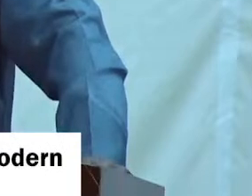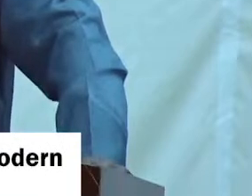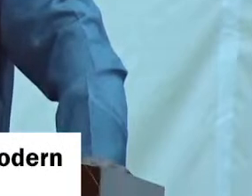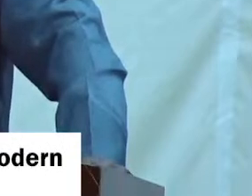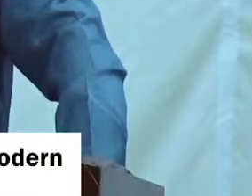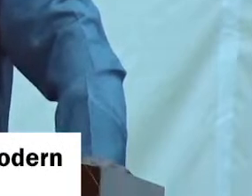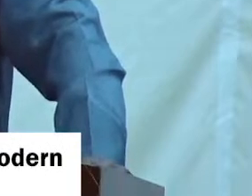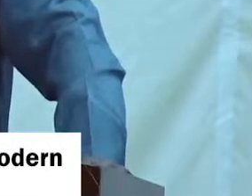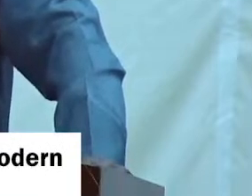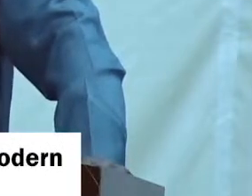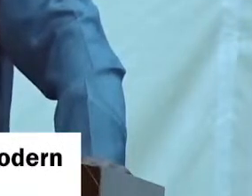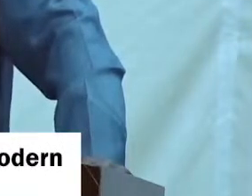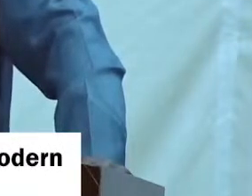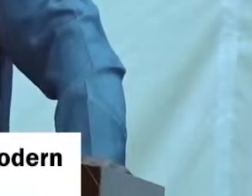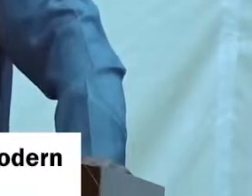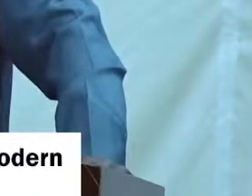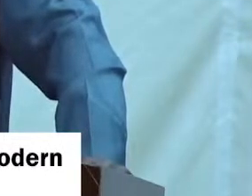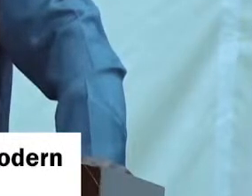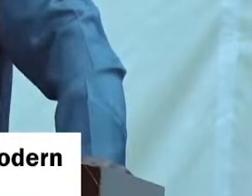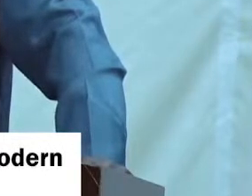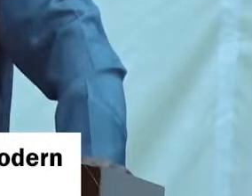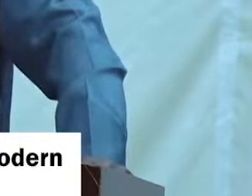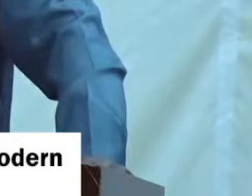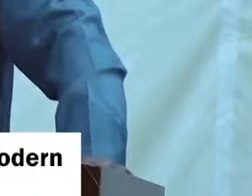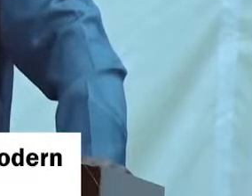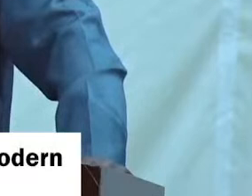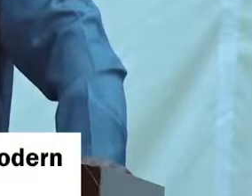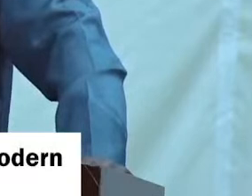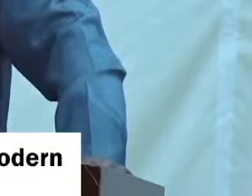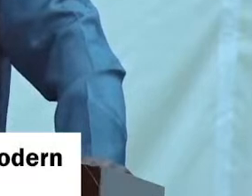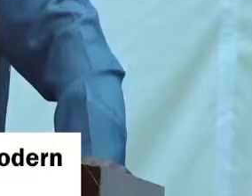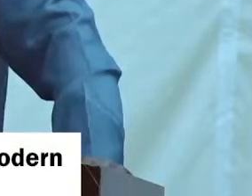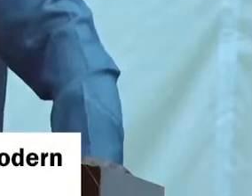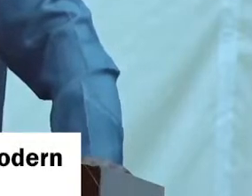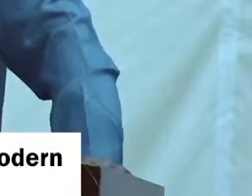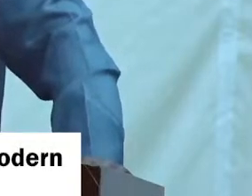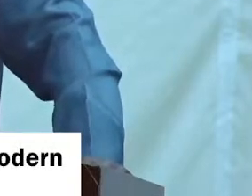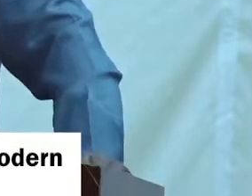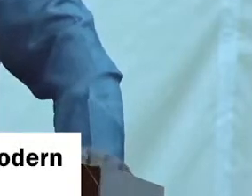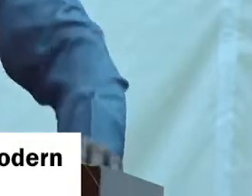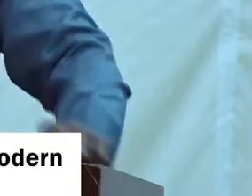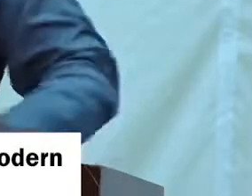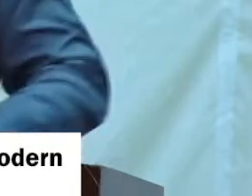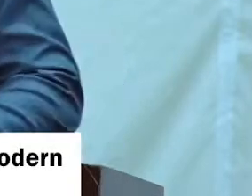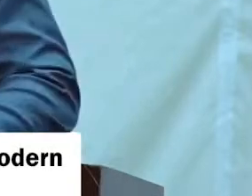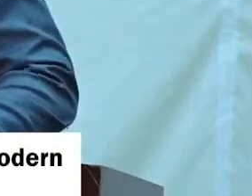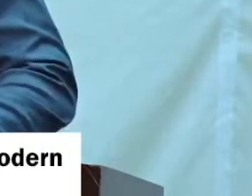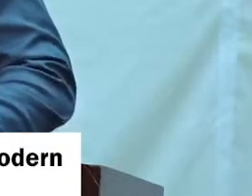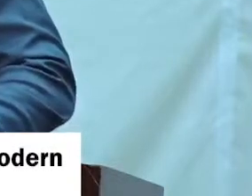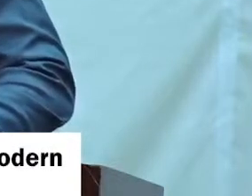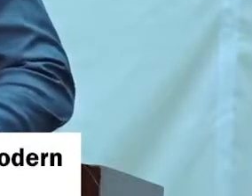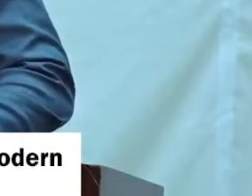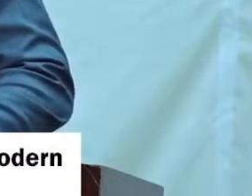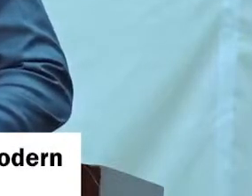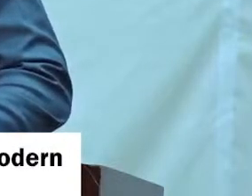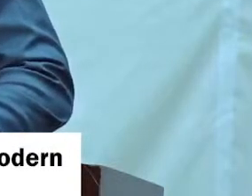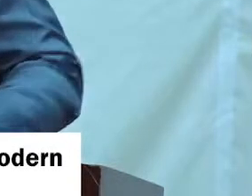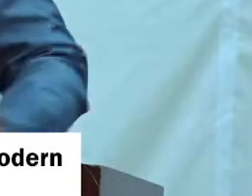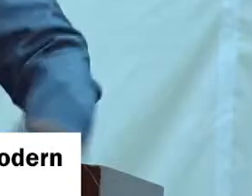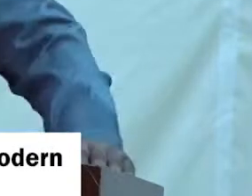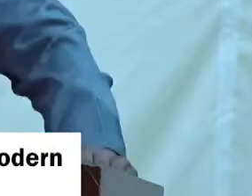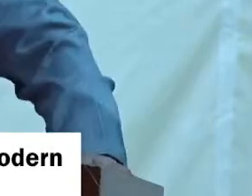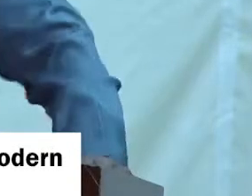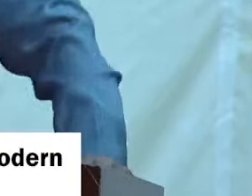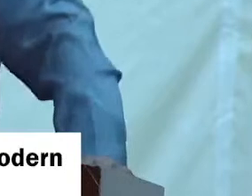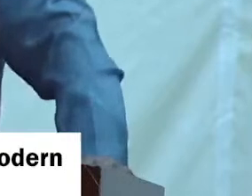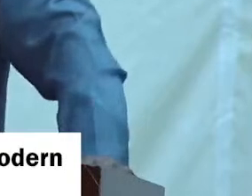legislation, such as the Right to Freedom of Information Act and the yet-to-be-passed Broadcasting Bill. Professor